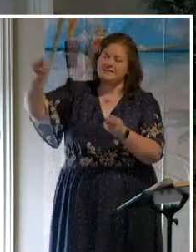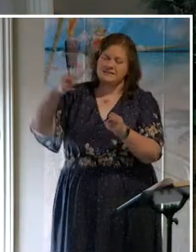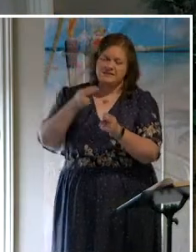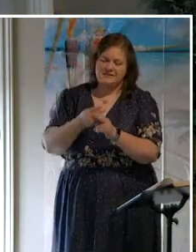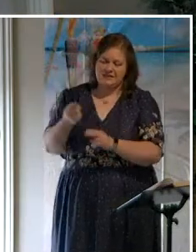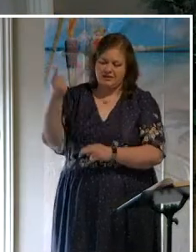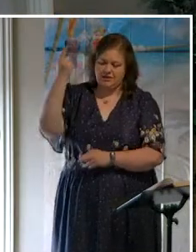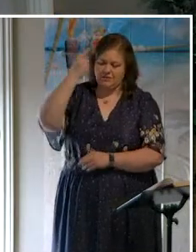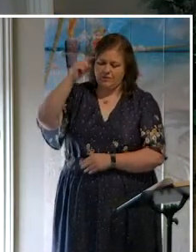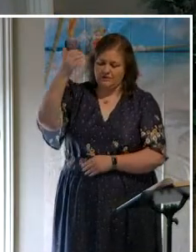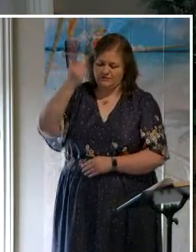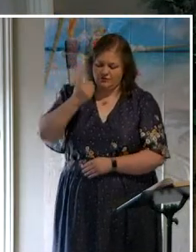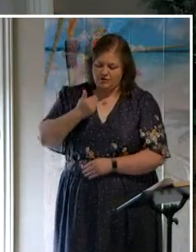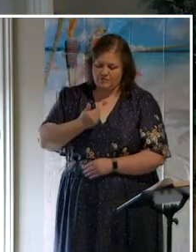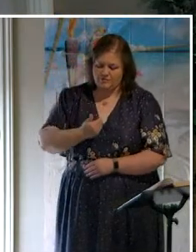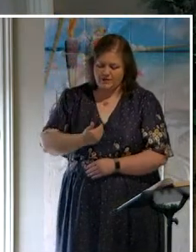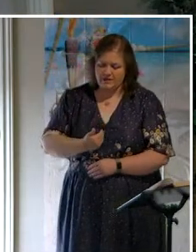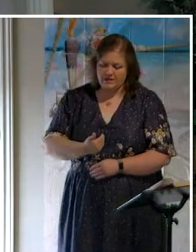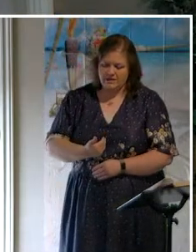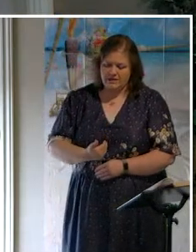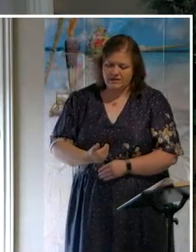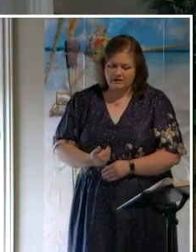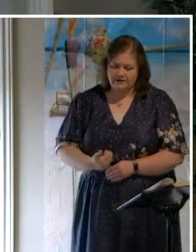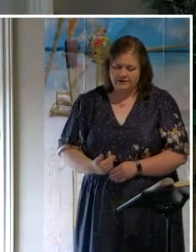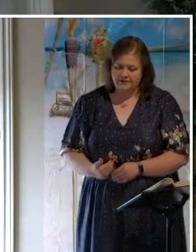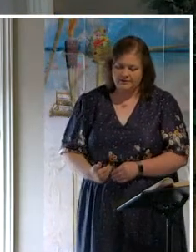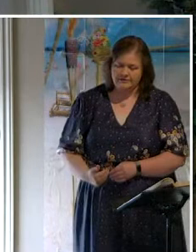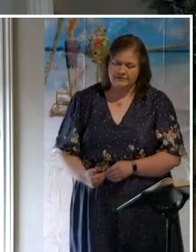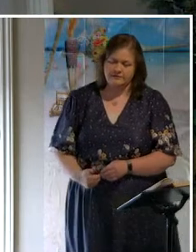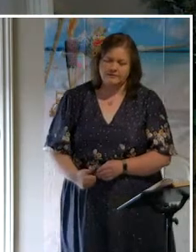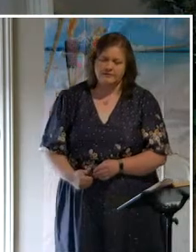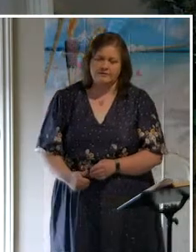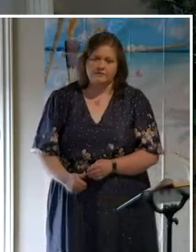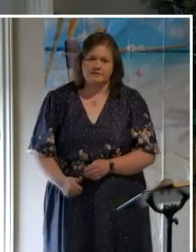Praise his name, it was for me.